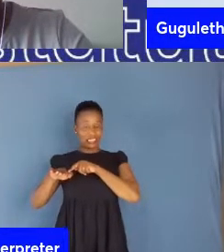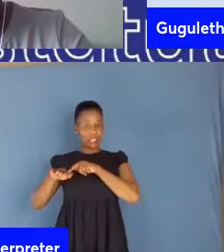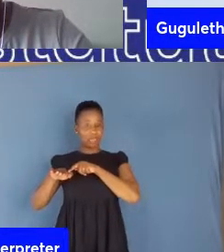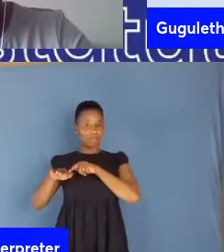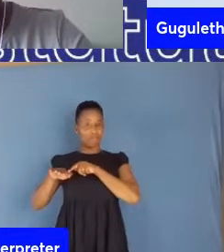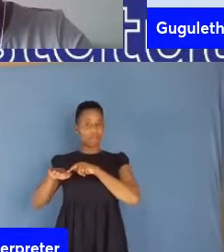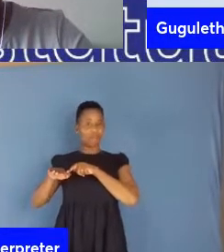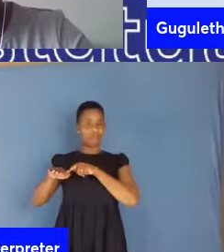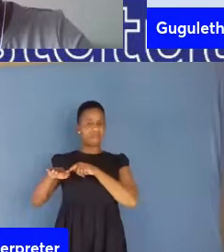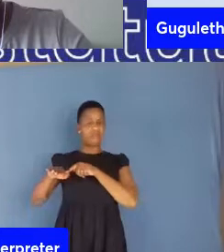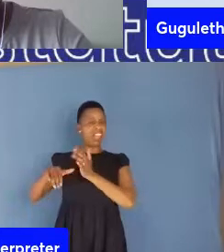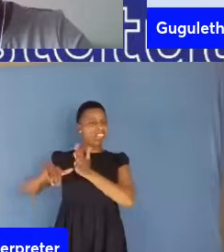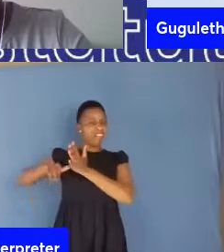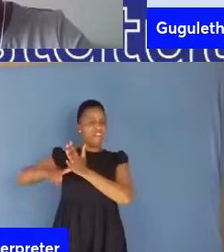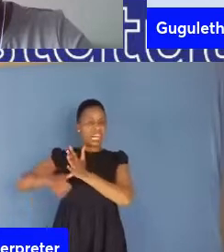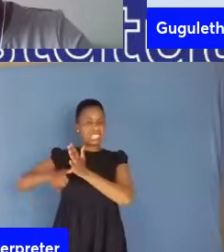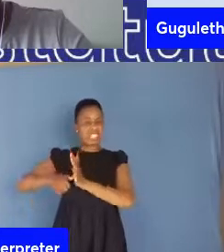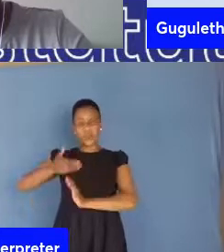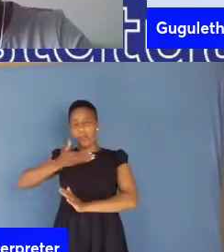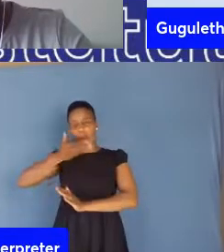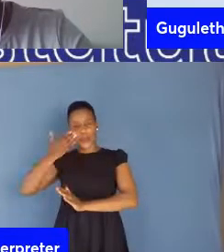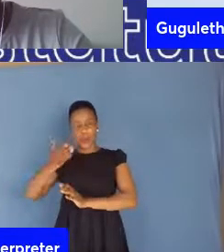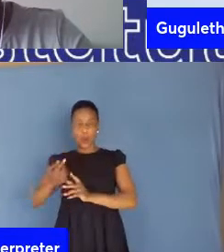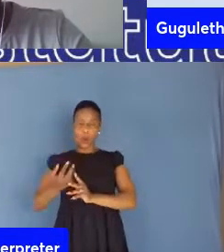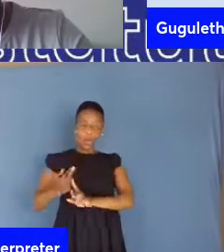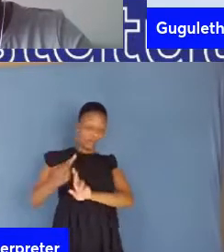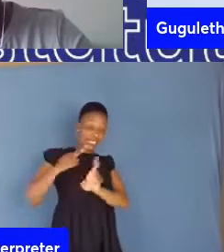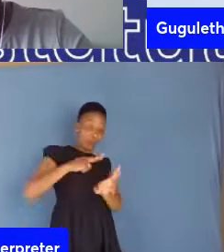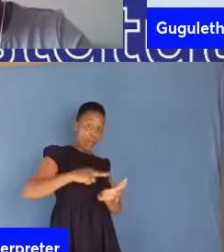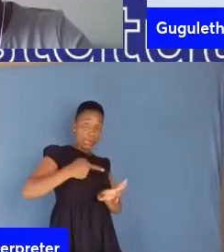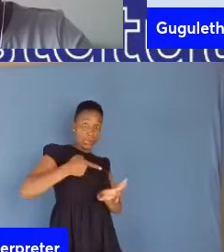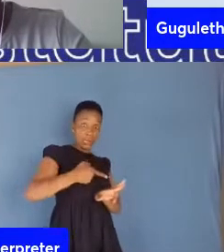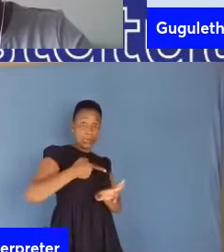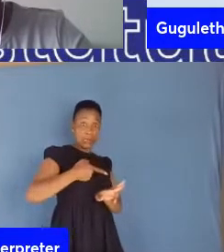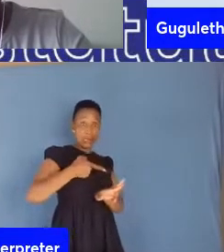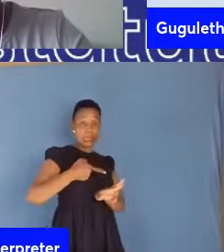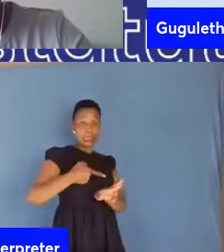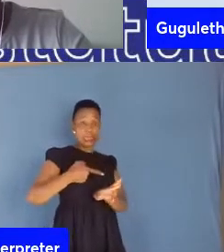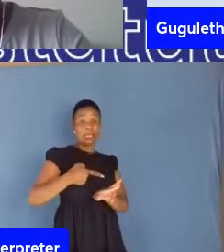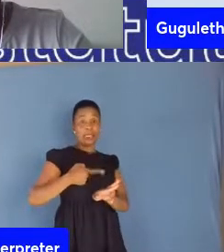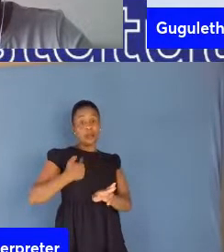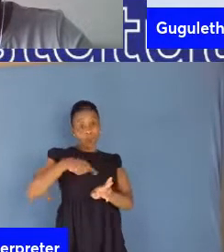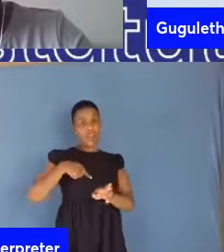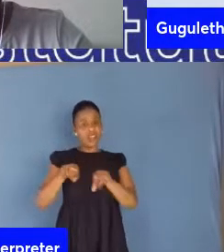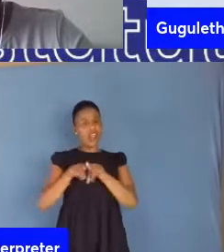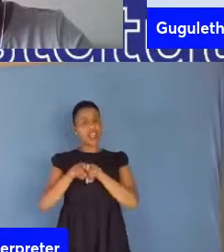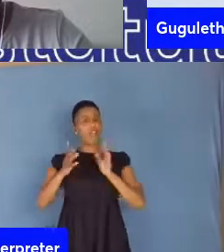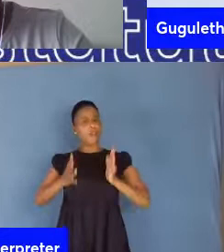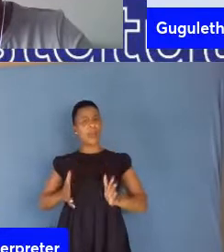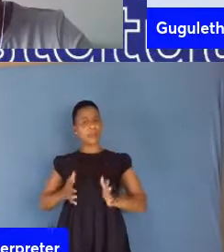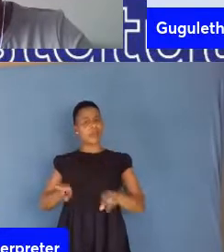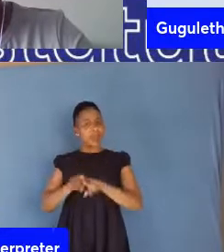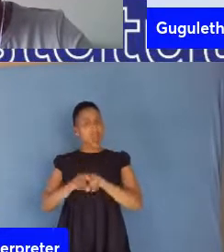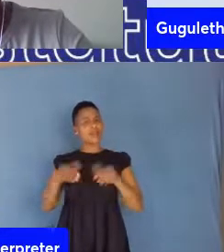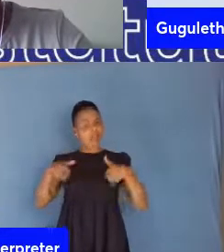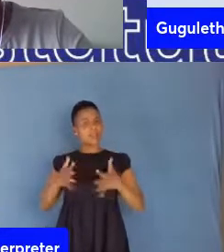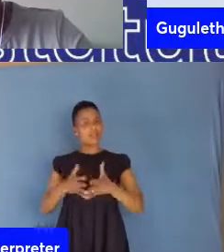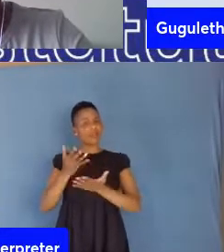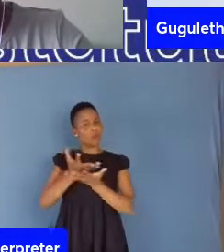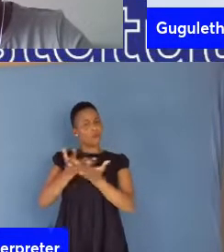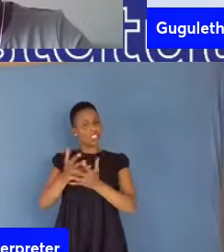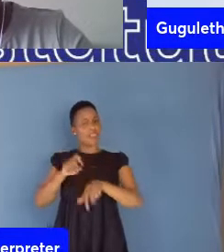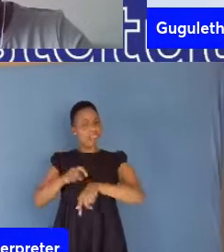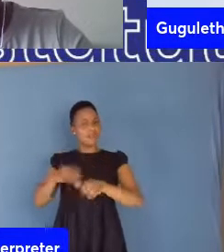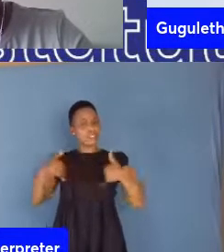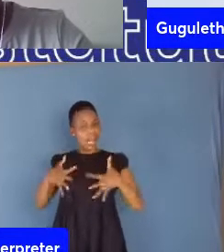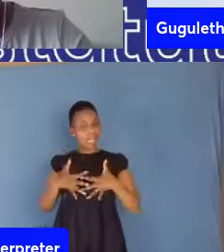us as boys respecting girls, number one, as human beings. Like we started this conversation, look, where you